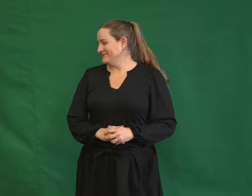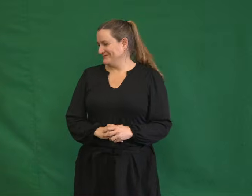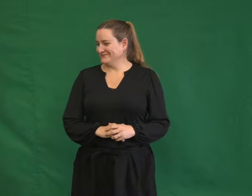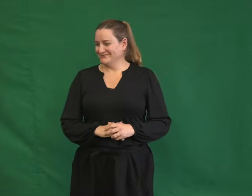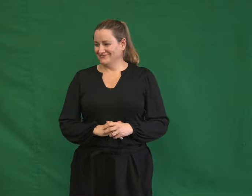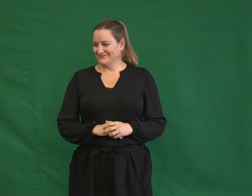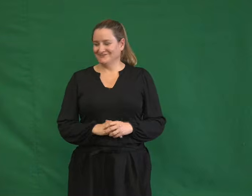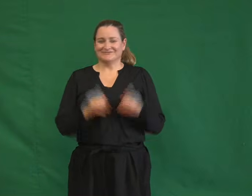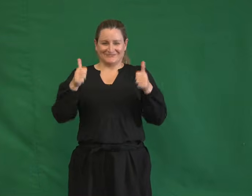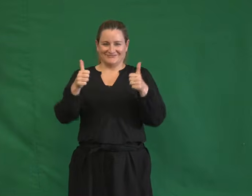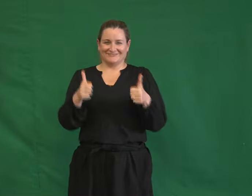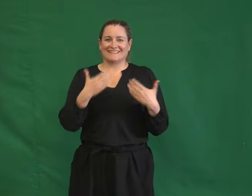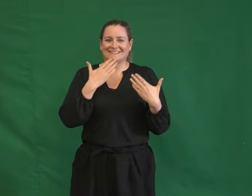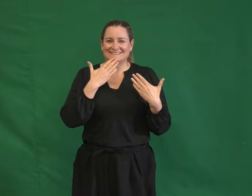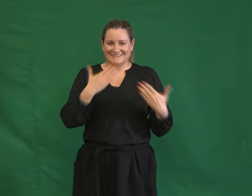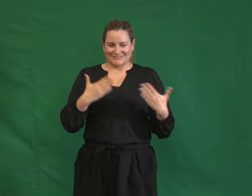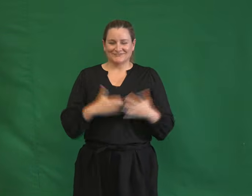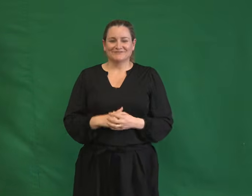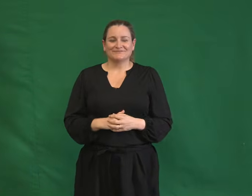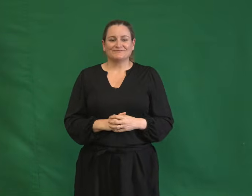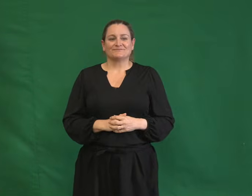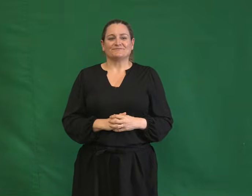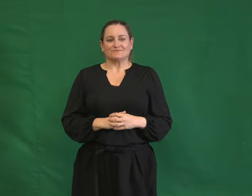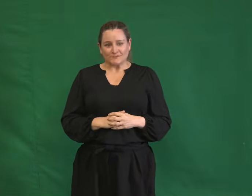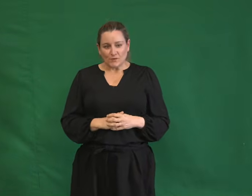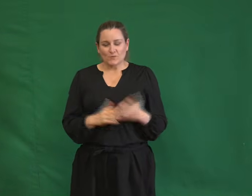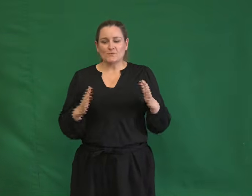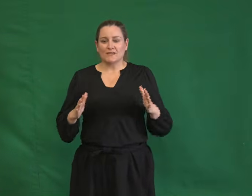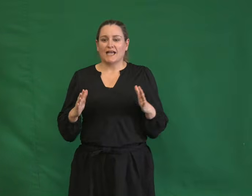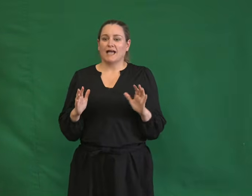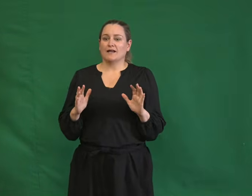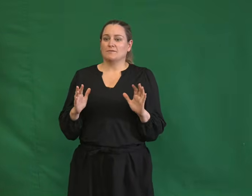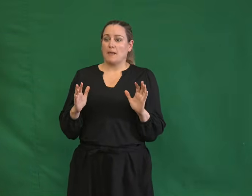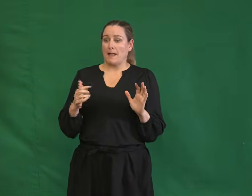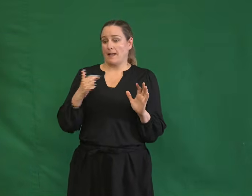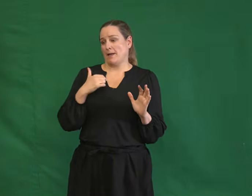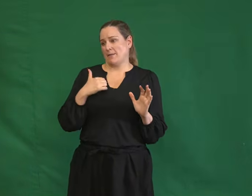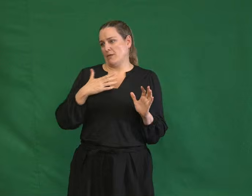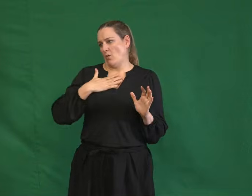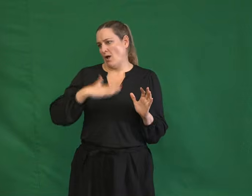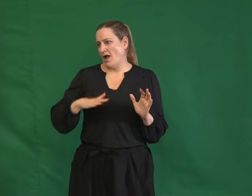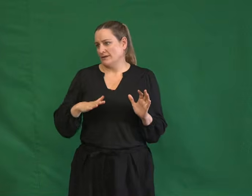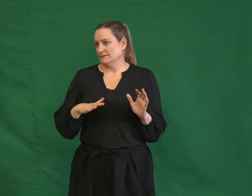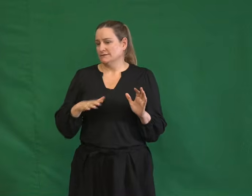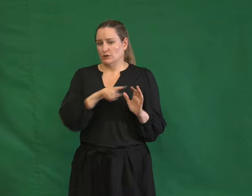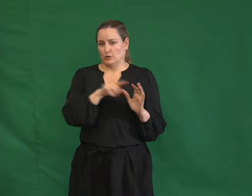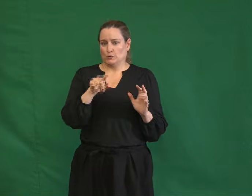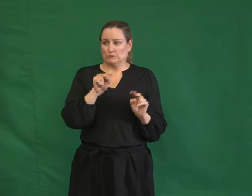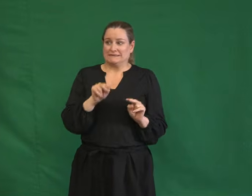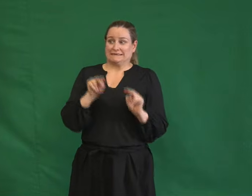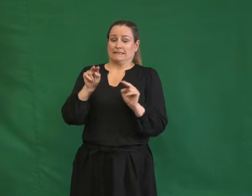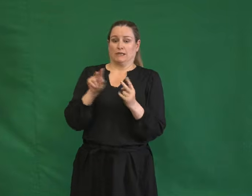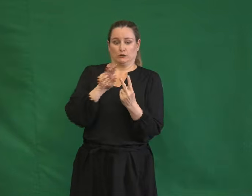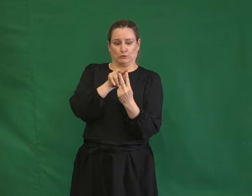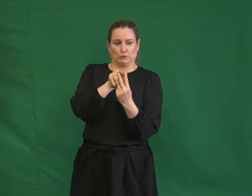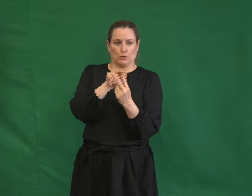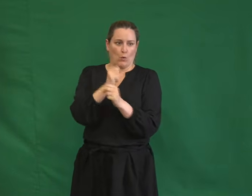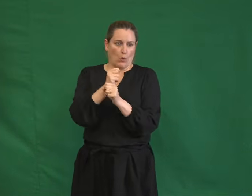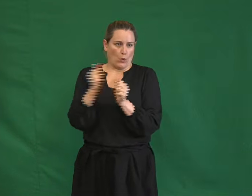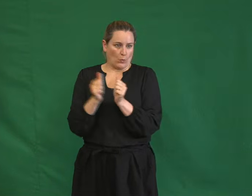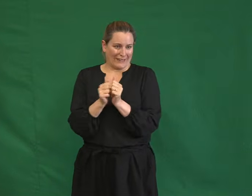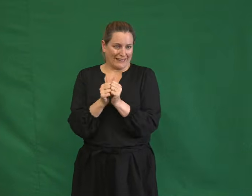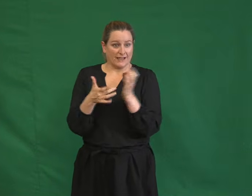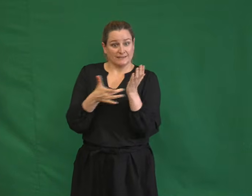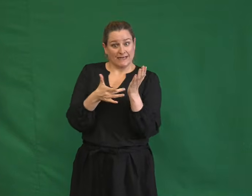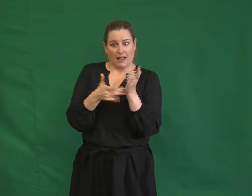Right. Thank you, Aisha. Before I start, I do want to draw your attention to 2 colleagues there at the back. Our technical